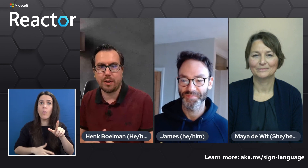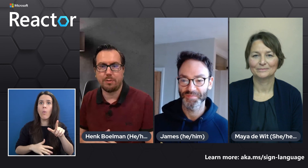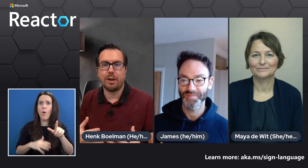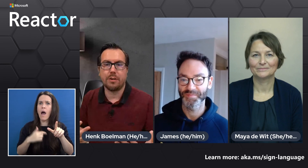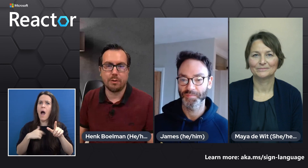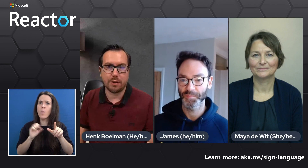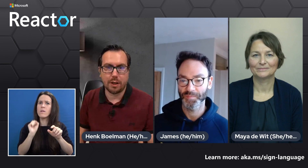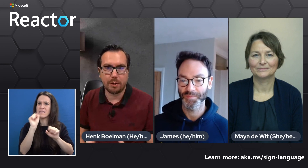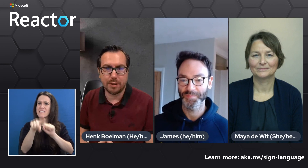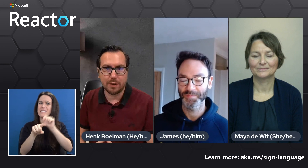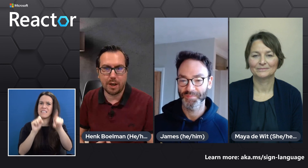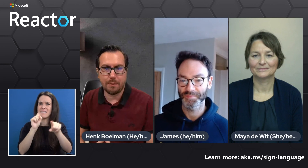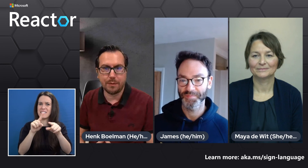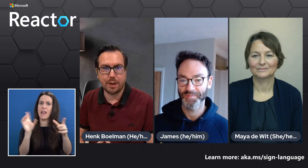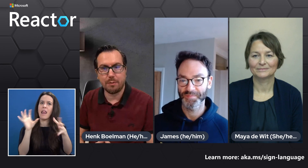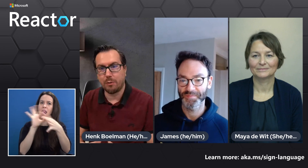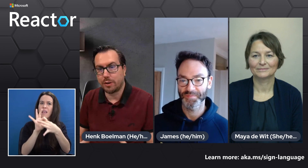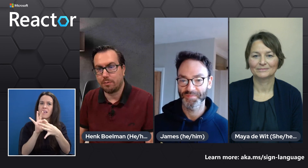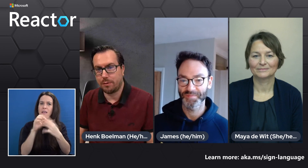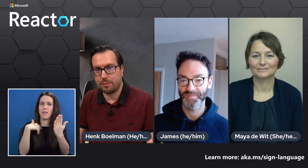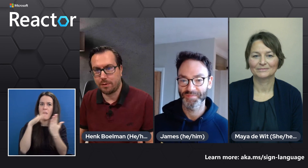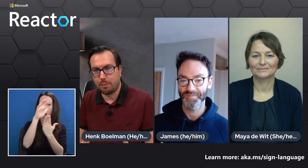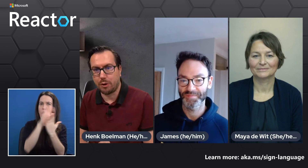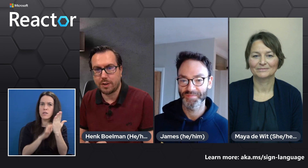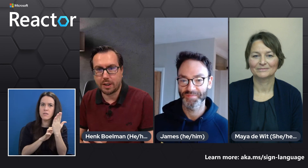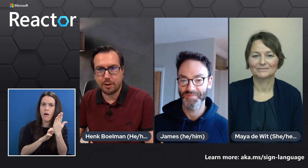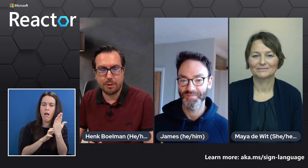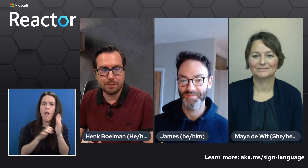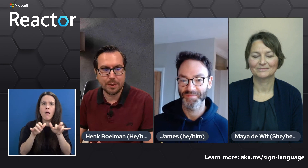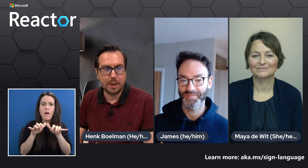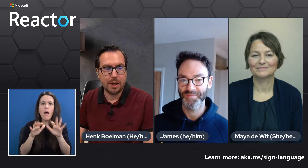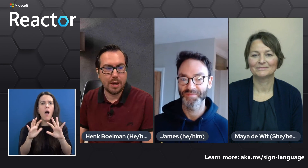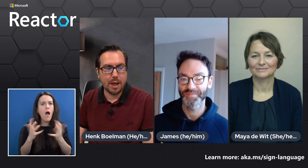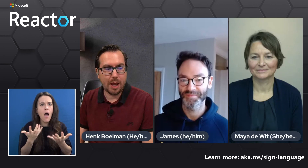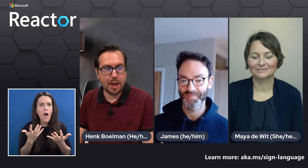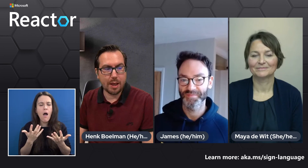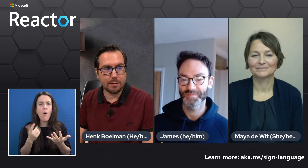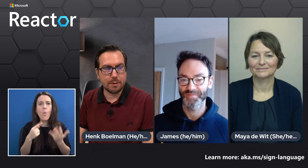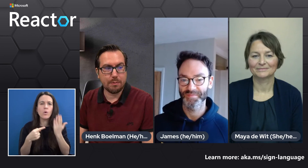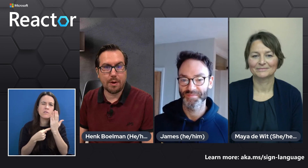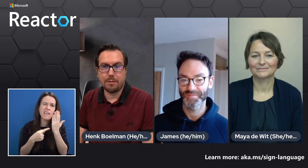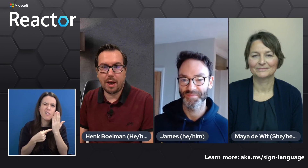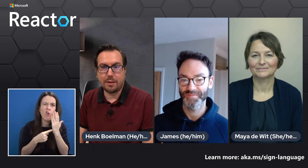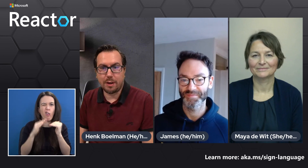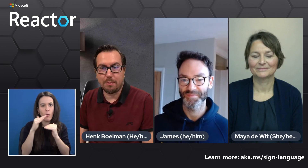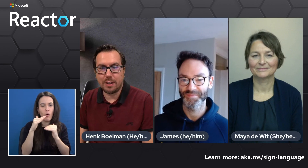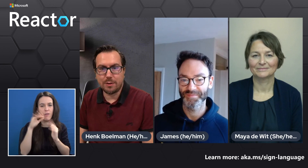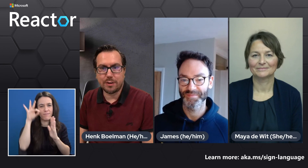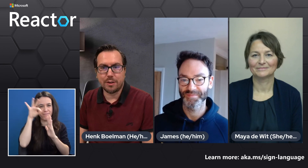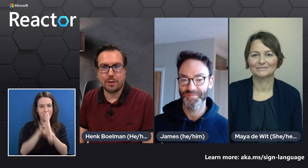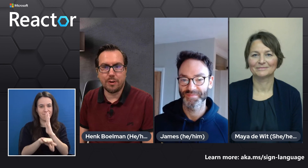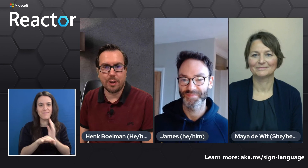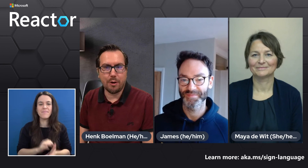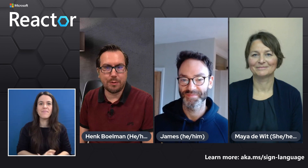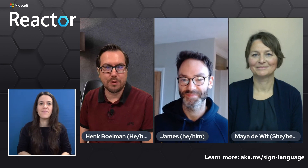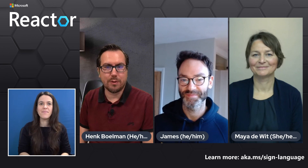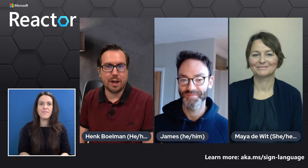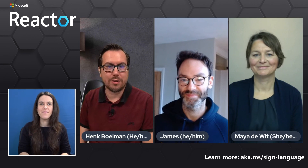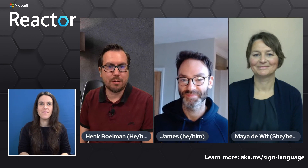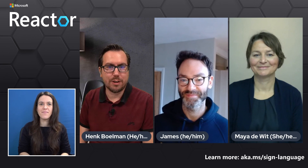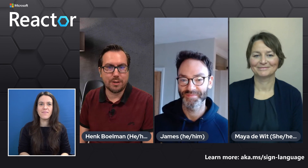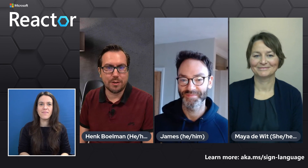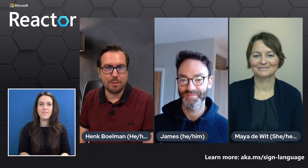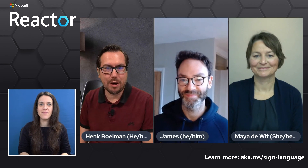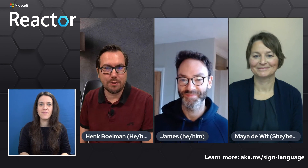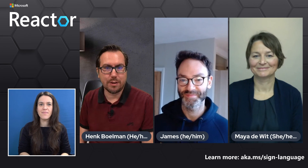also tips how to do it a little bit more technical. And I think my Twitter is always open to